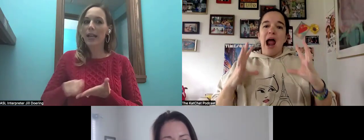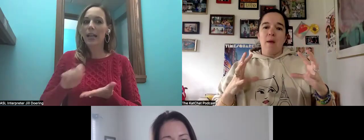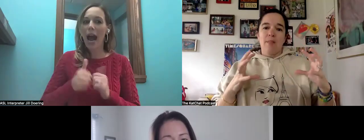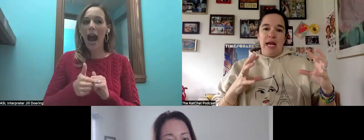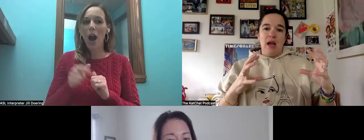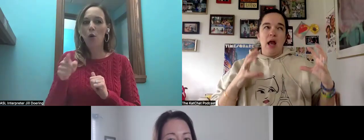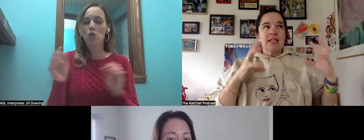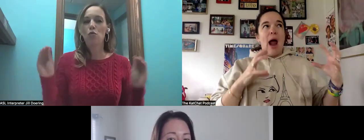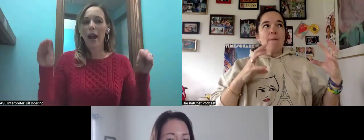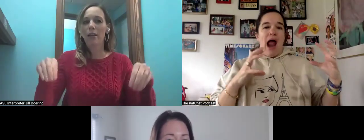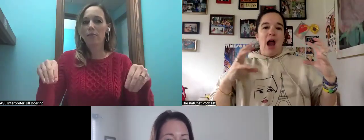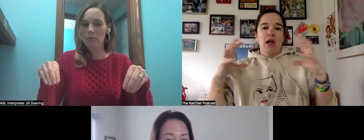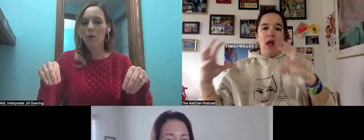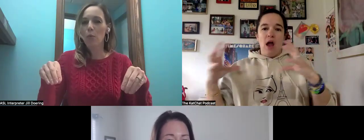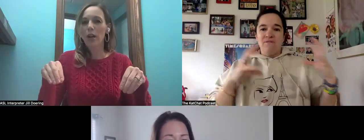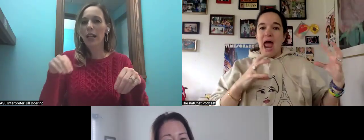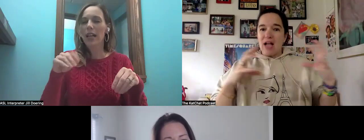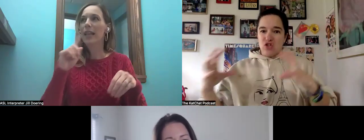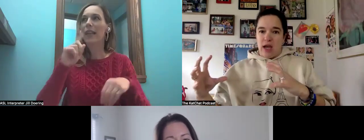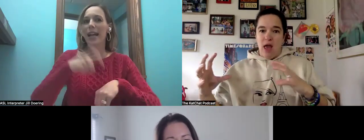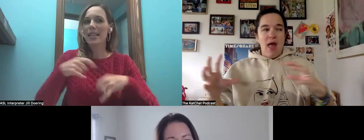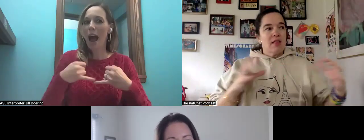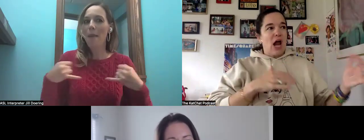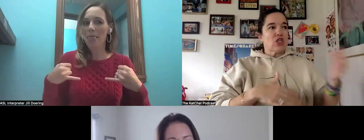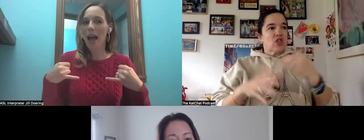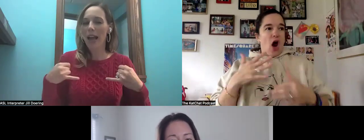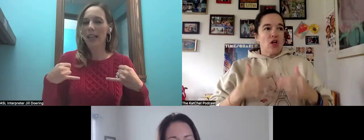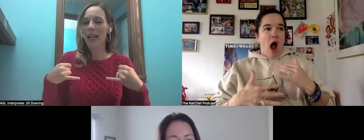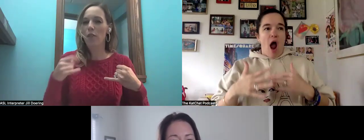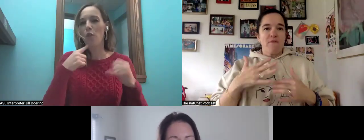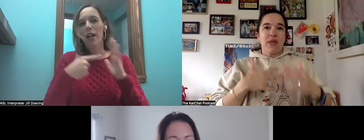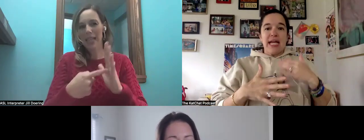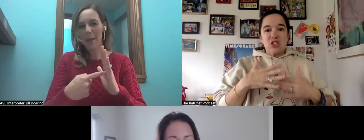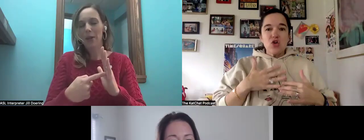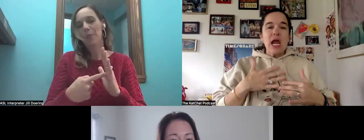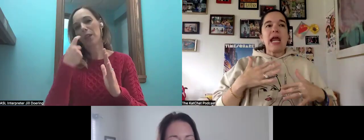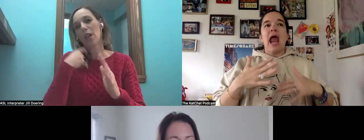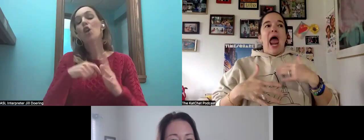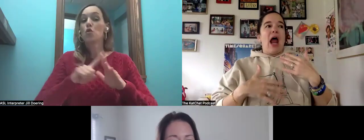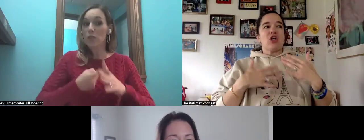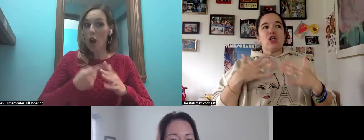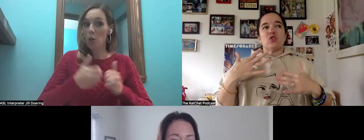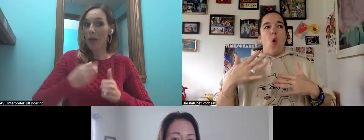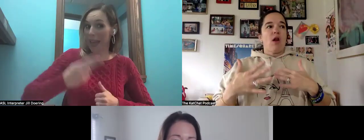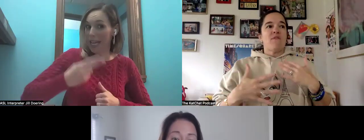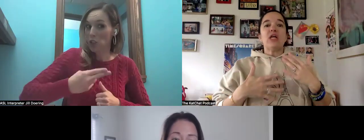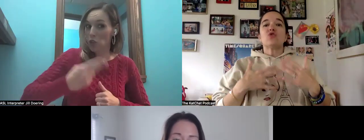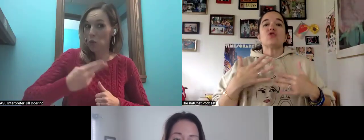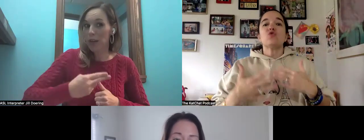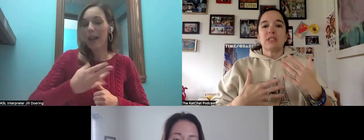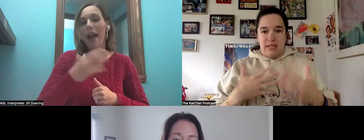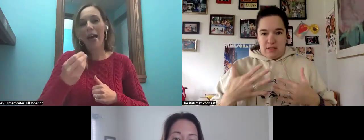like a timely timeline fashion. Like you started off with the history and you sort